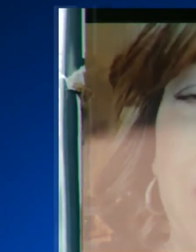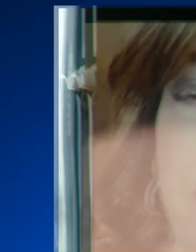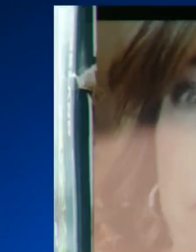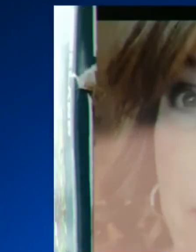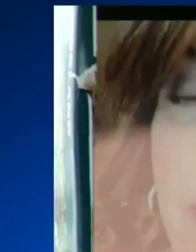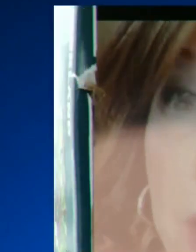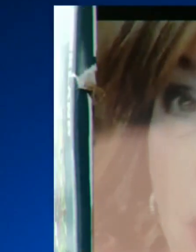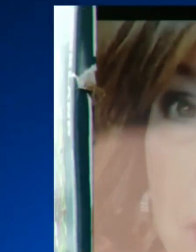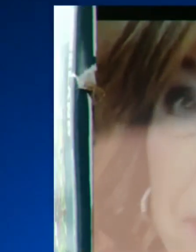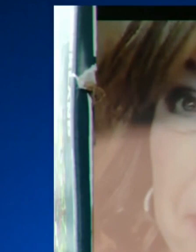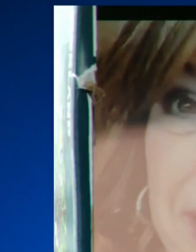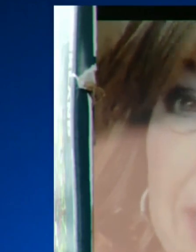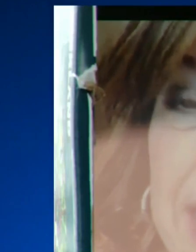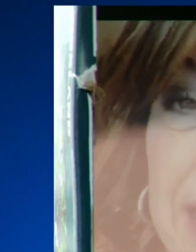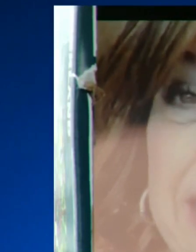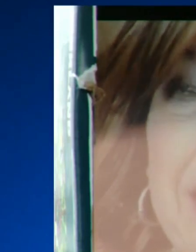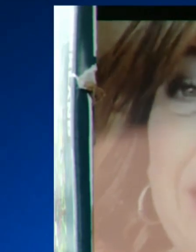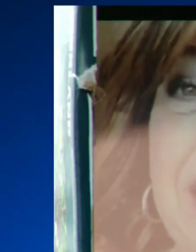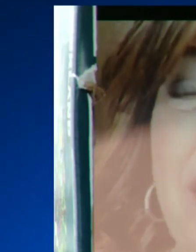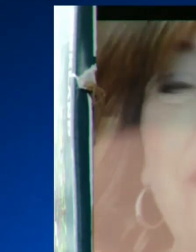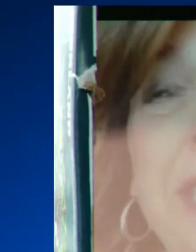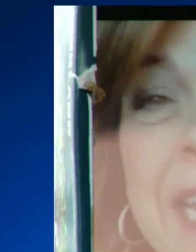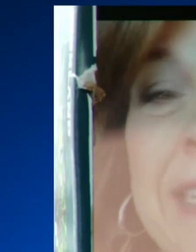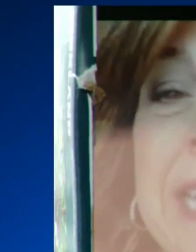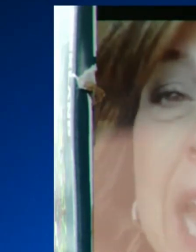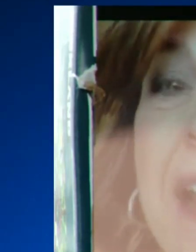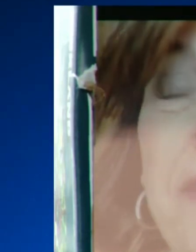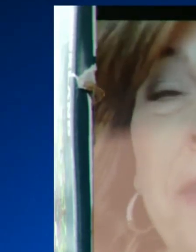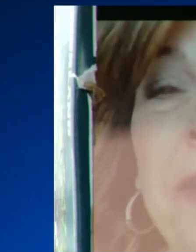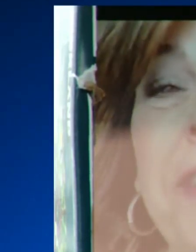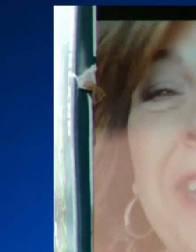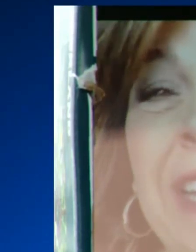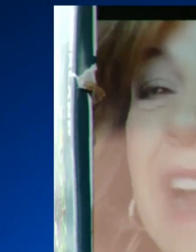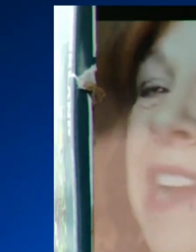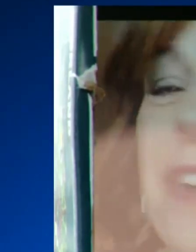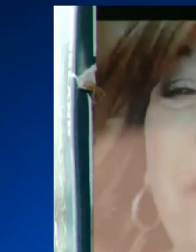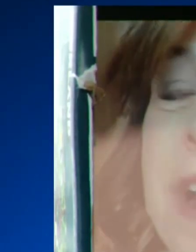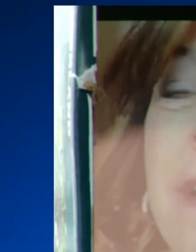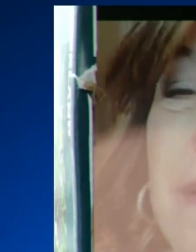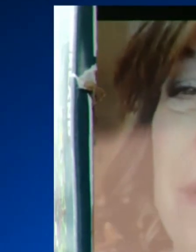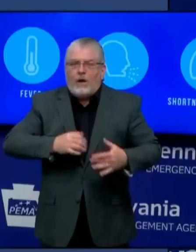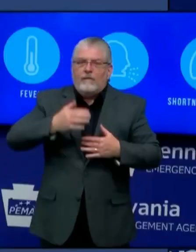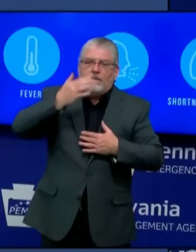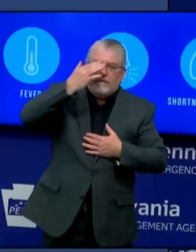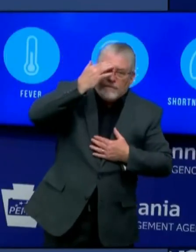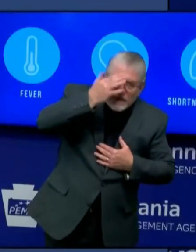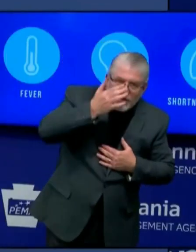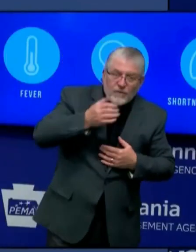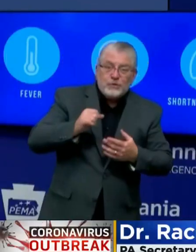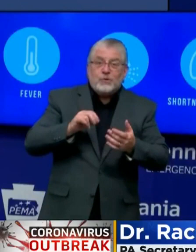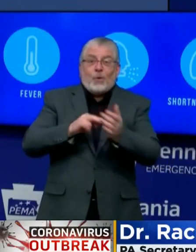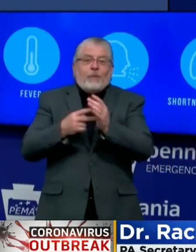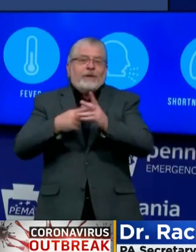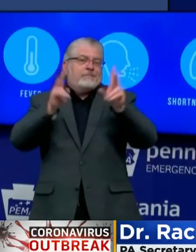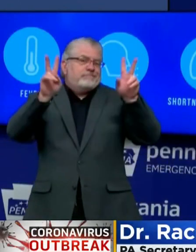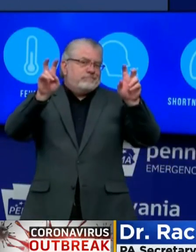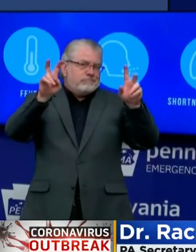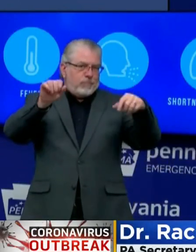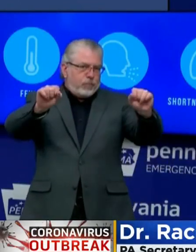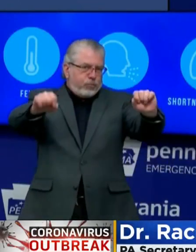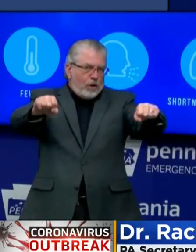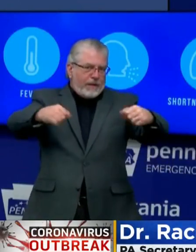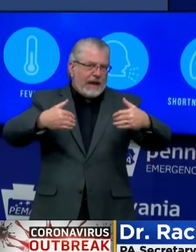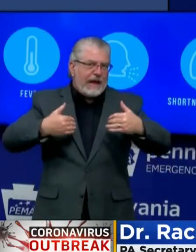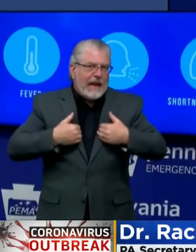there. Are they really testing? Are they testing after they're sick? I don't know. If they have mild symptoms, there's really